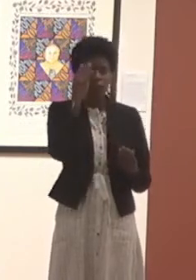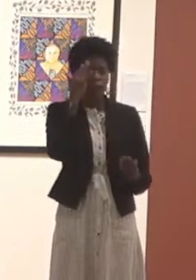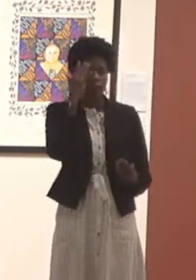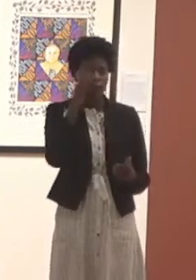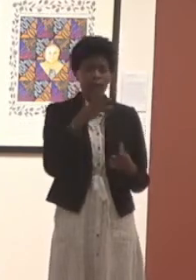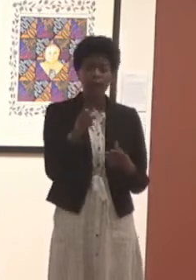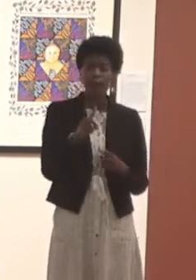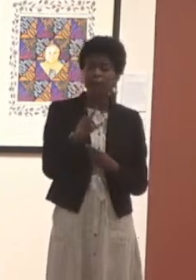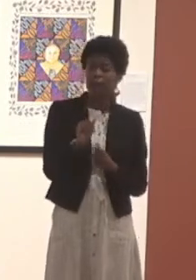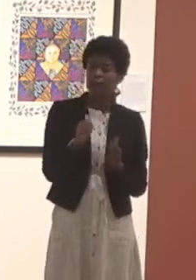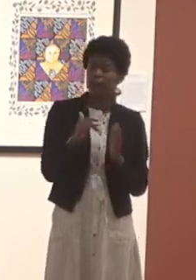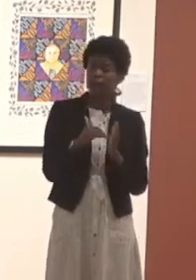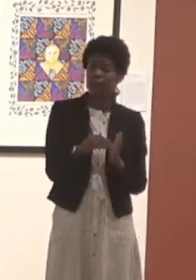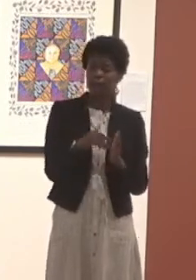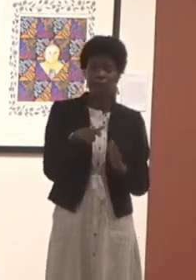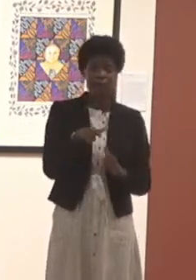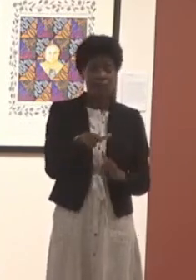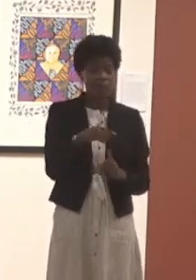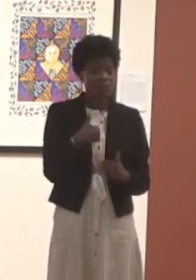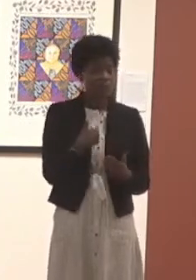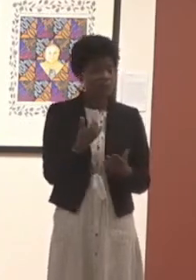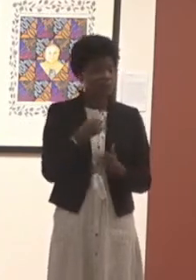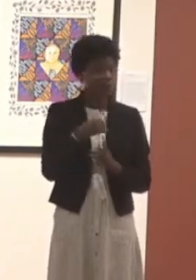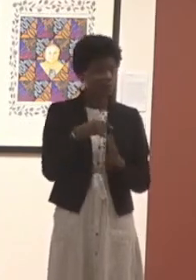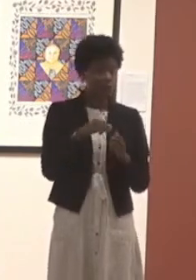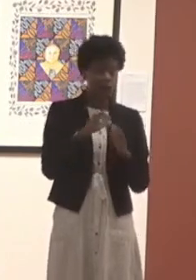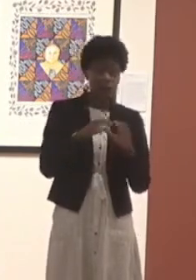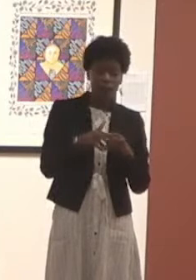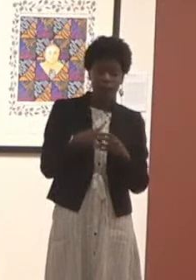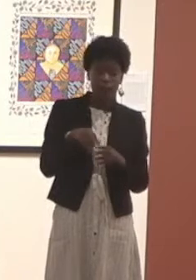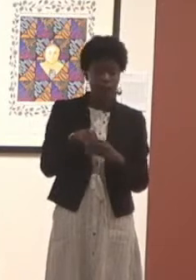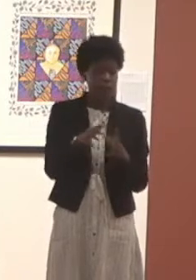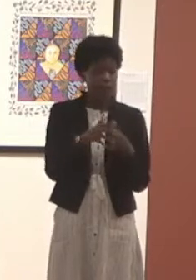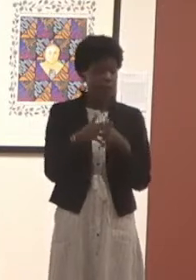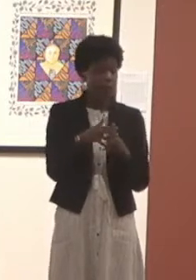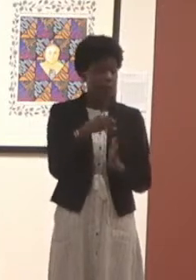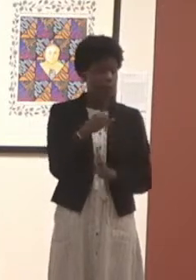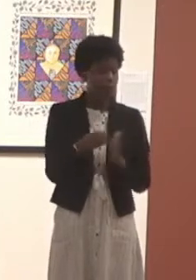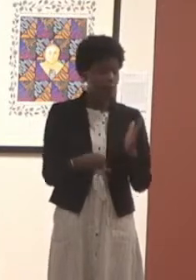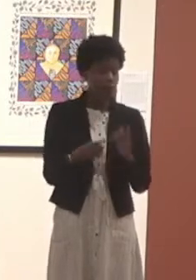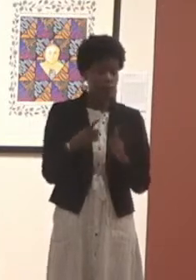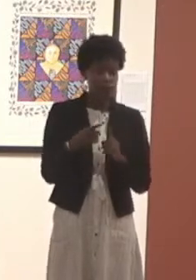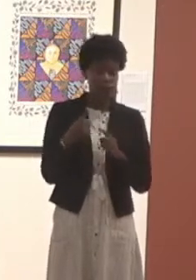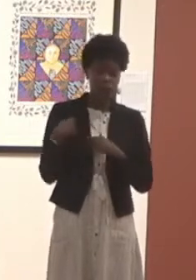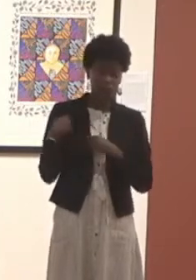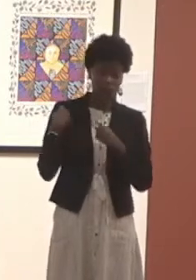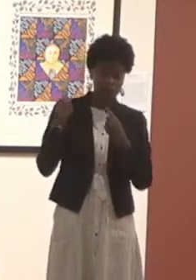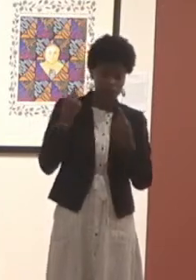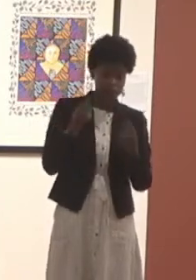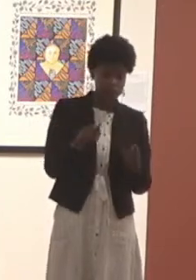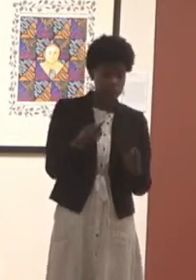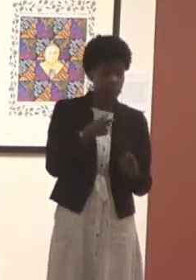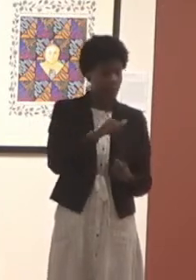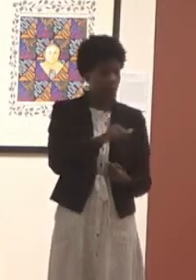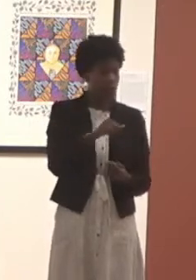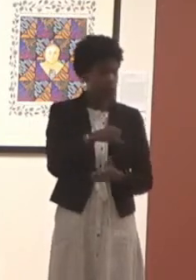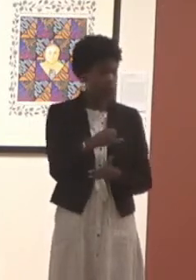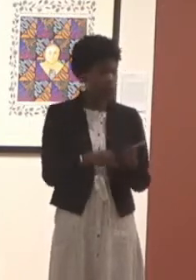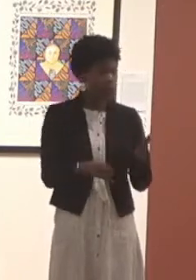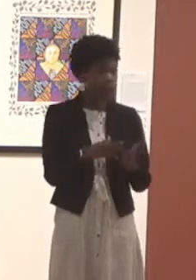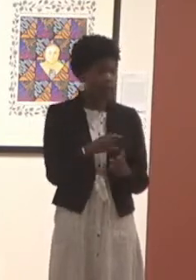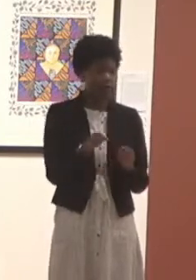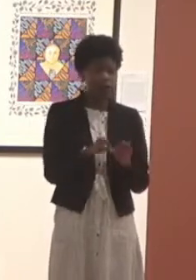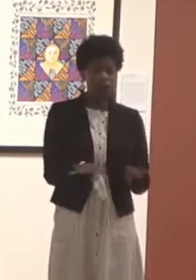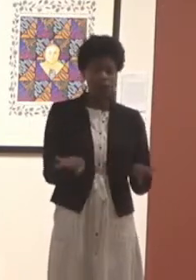Professor Saggese offers courses in American art from the colonial period to present, African American art, and critical race art